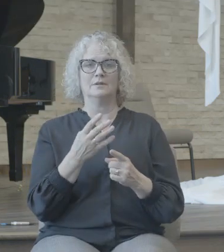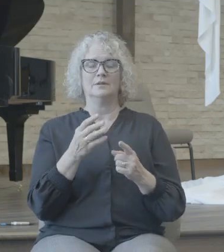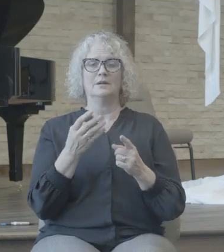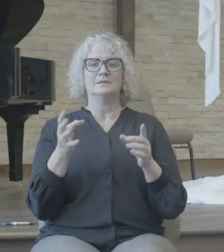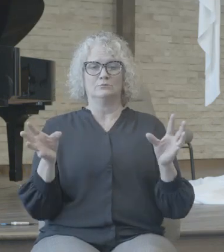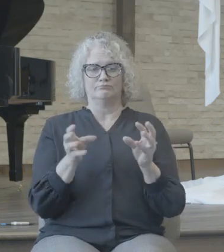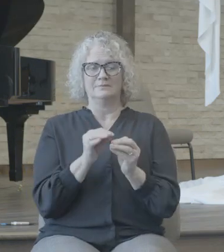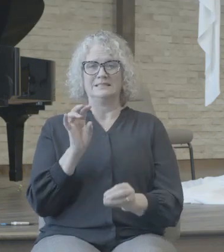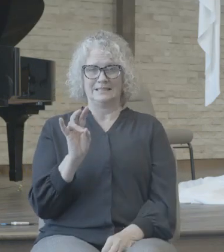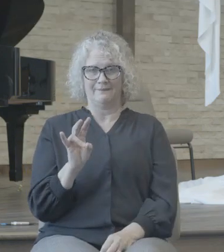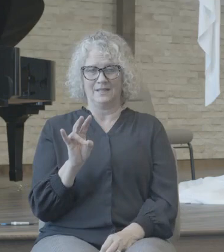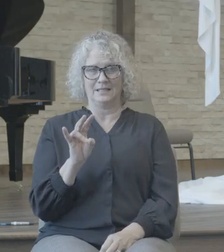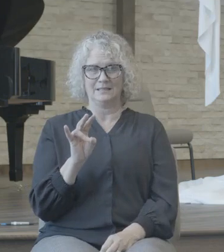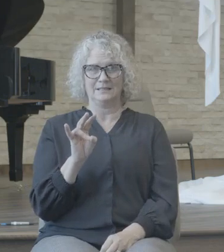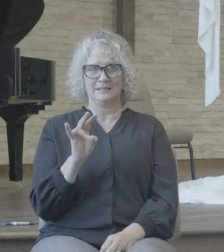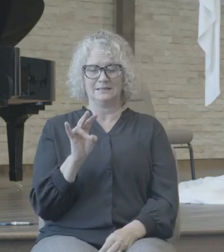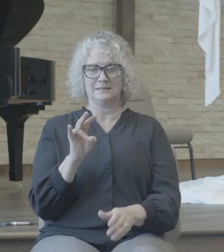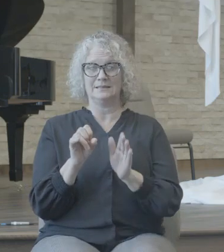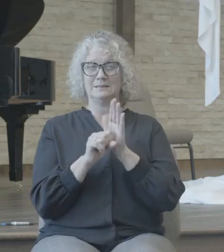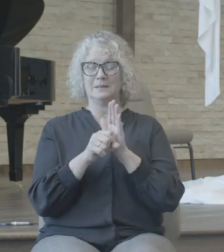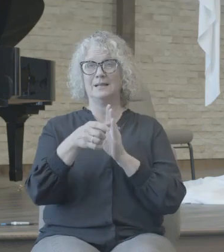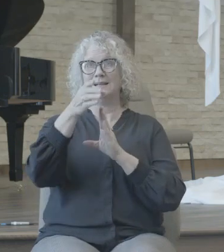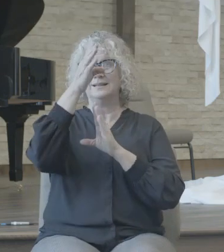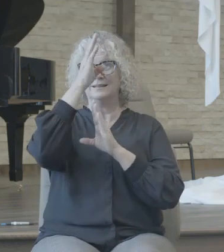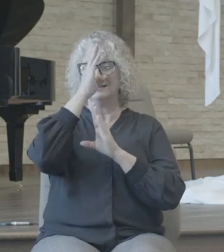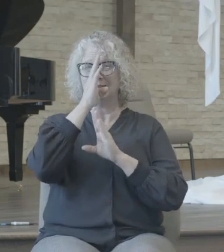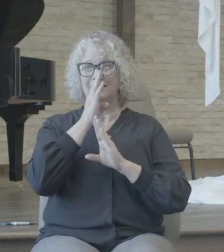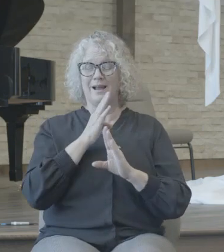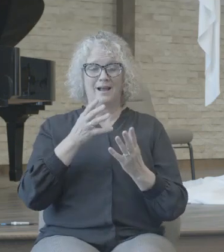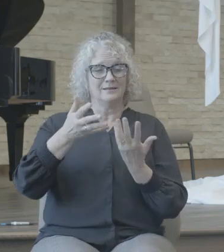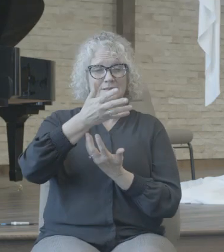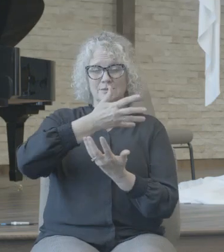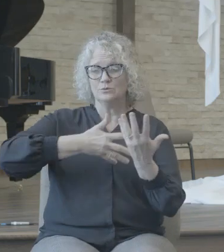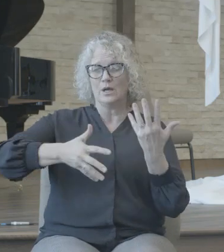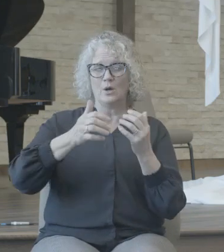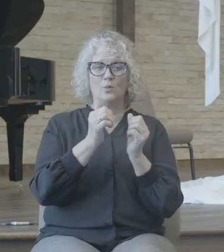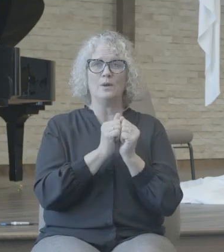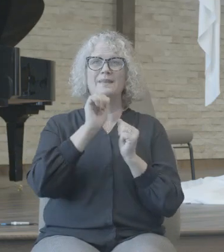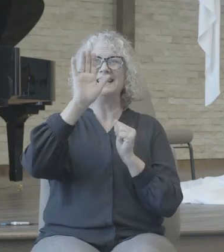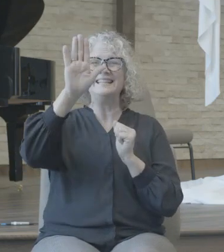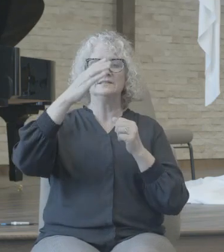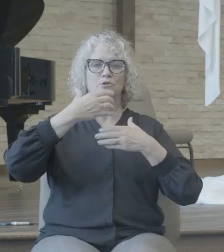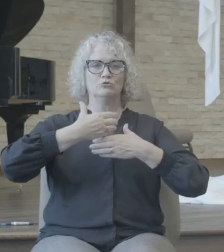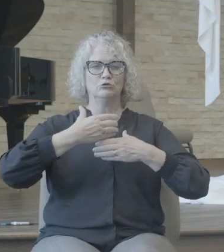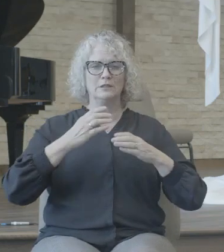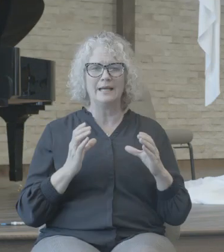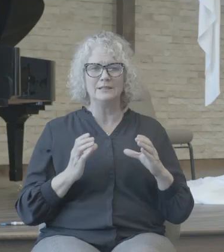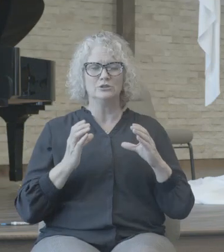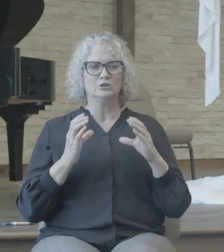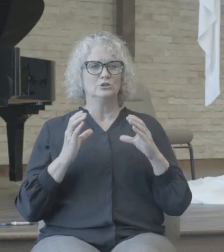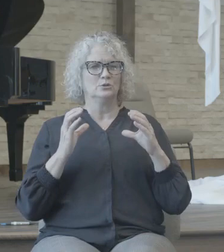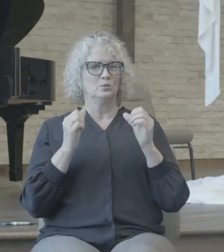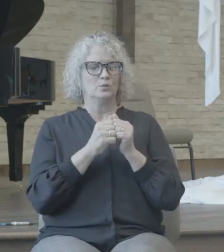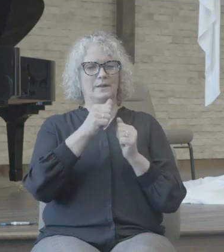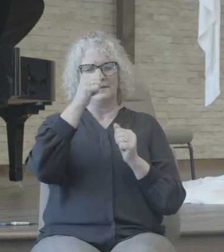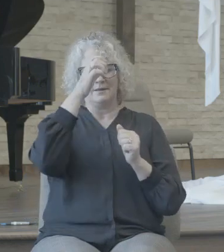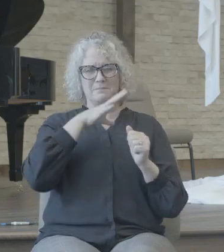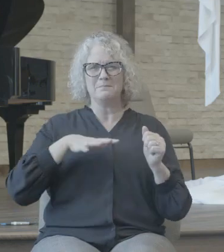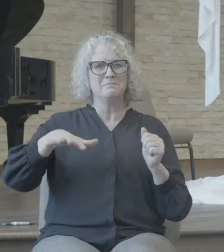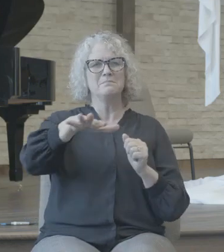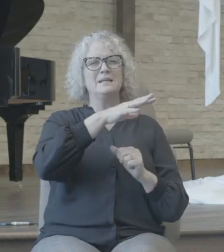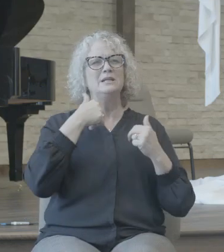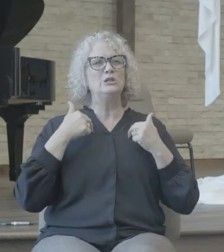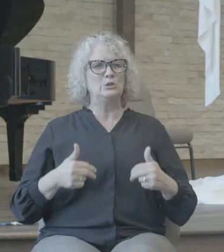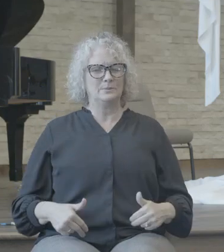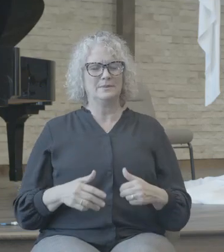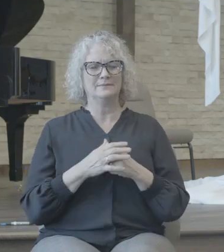so 7 symbolizes God interacting with his creation and with mankind. And then you